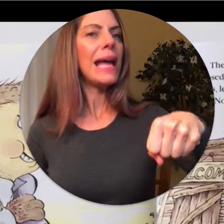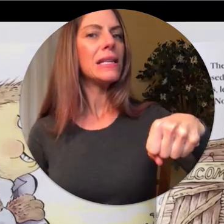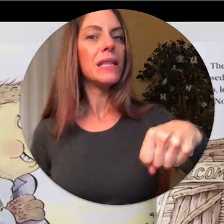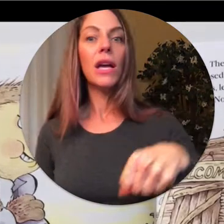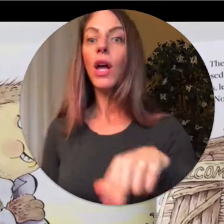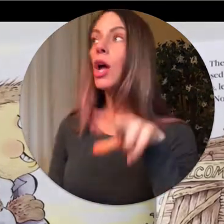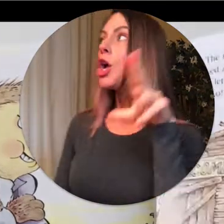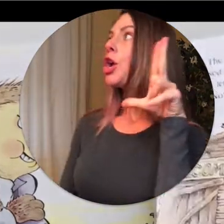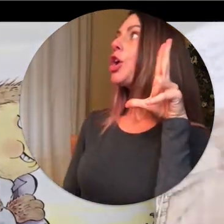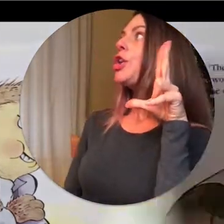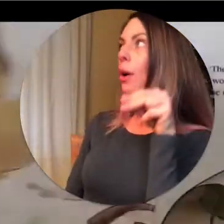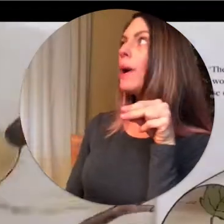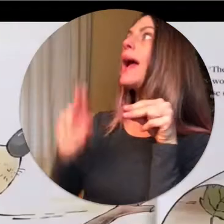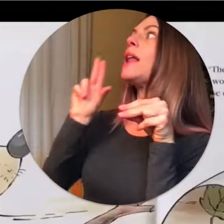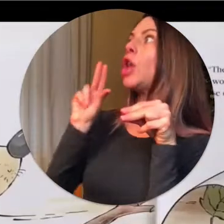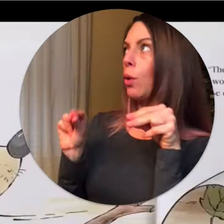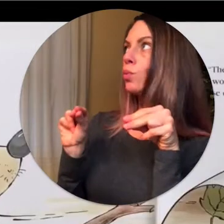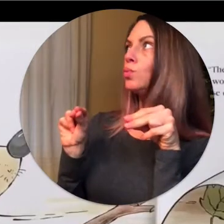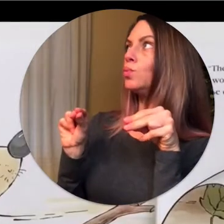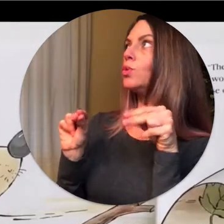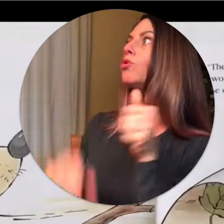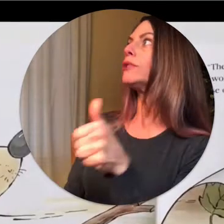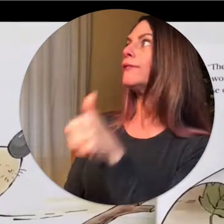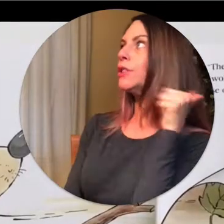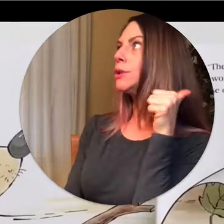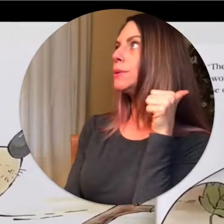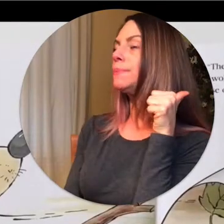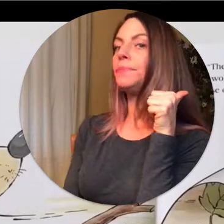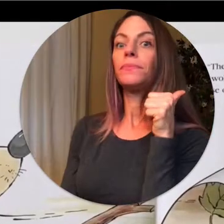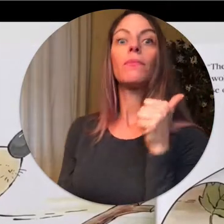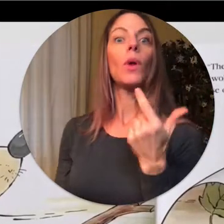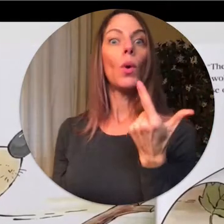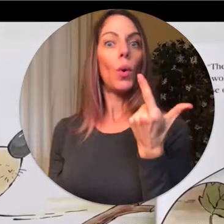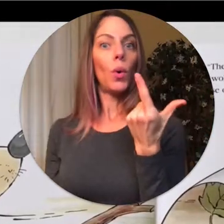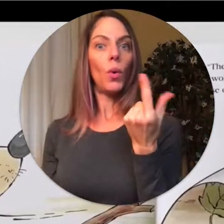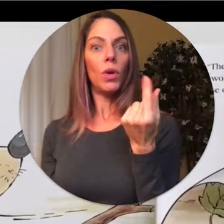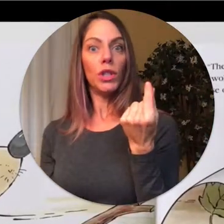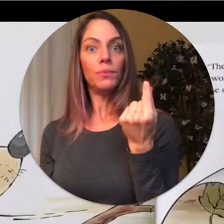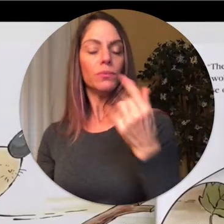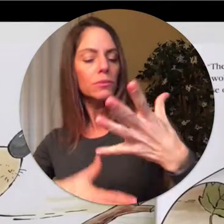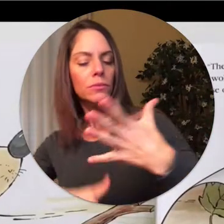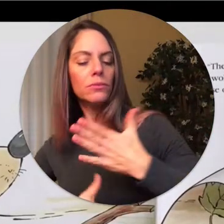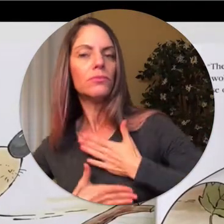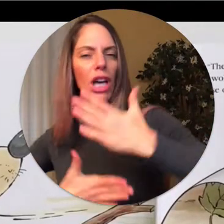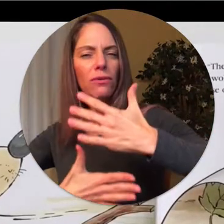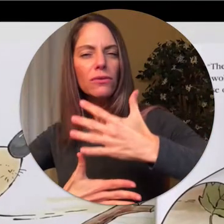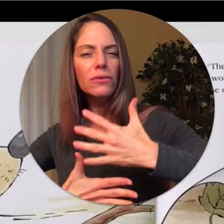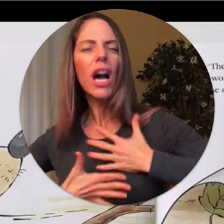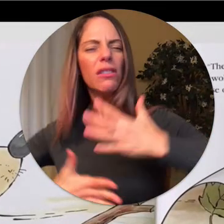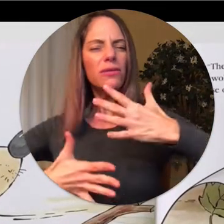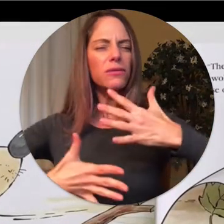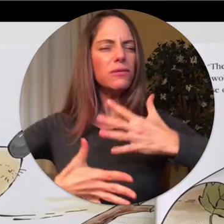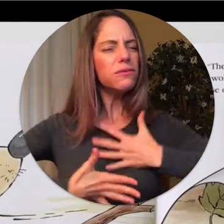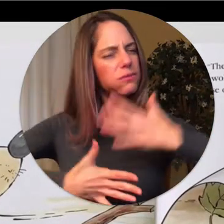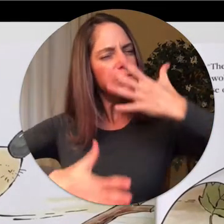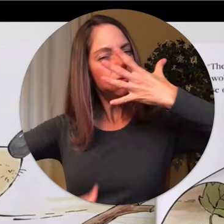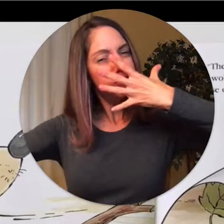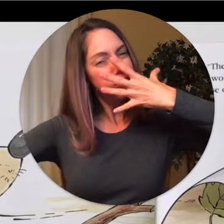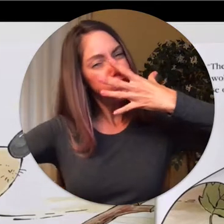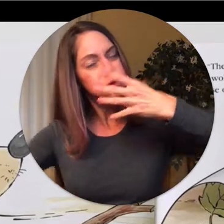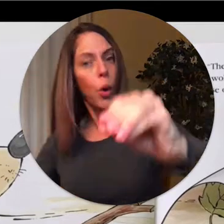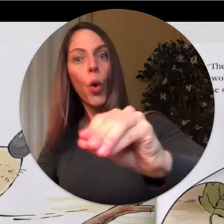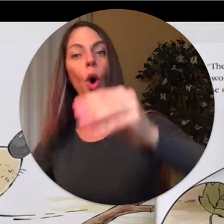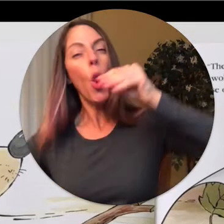chinny chins." "Then I'll huff, and I'll puff, and I'll blow your house in," shouted the wolf, and